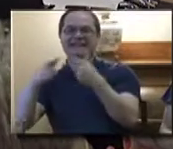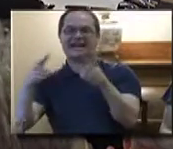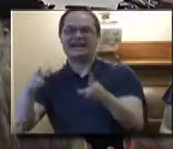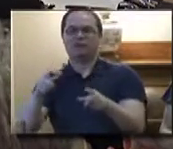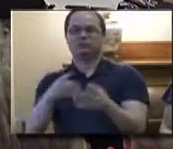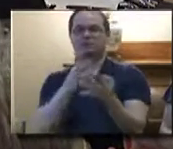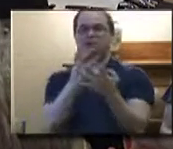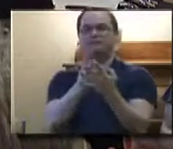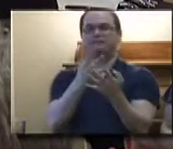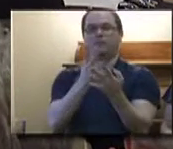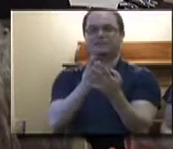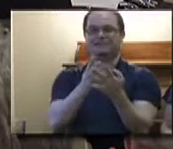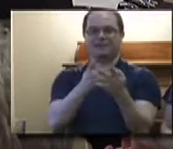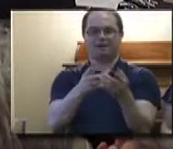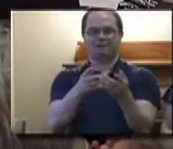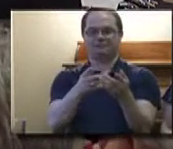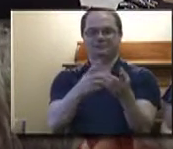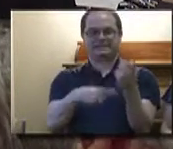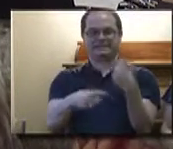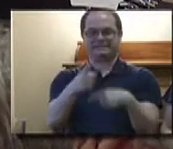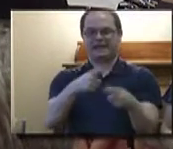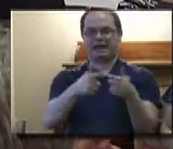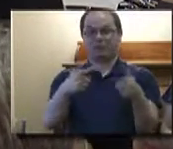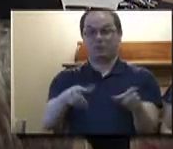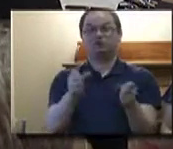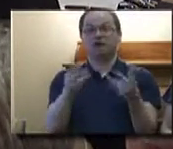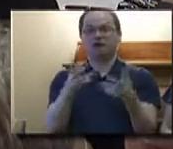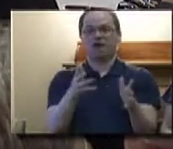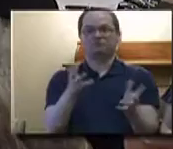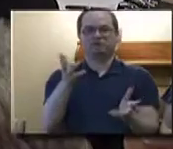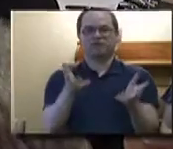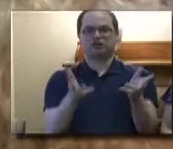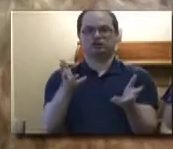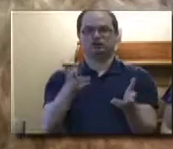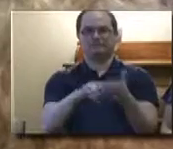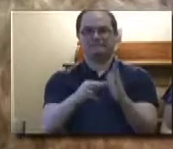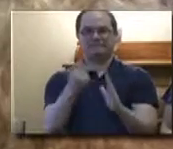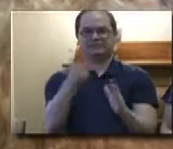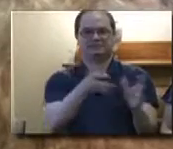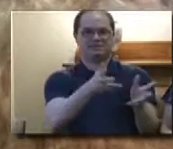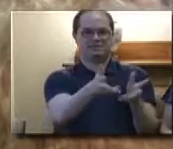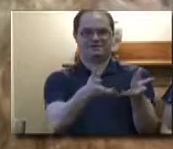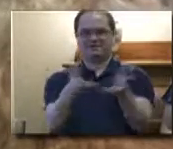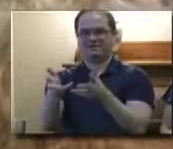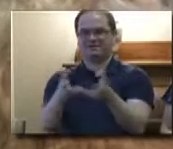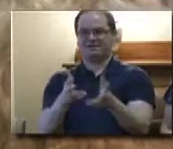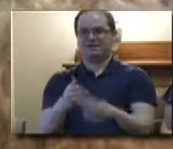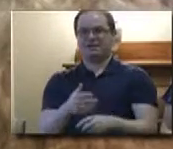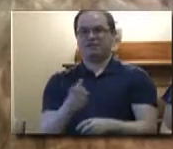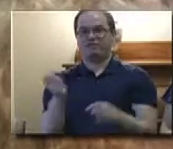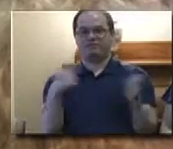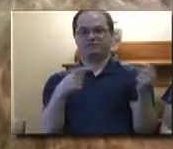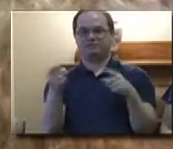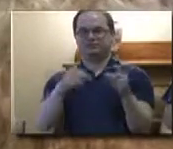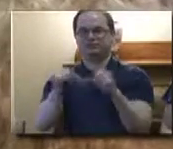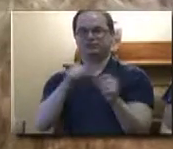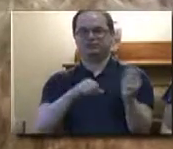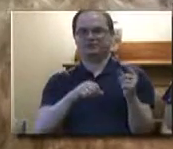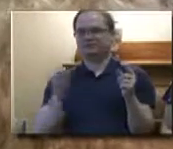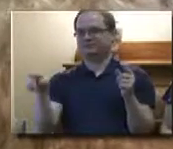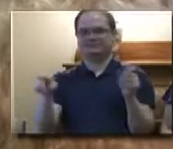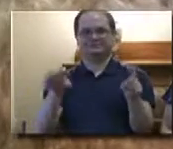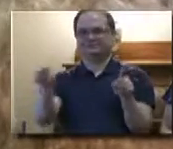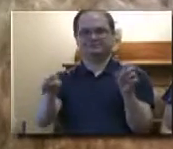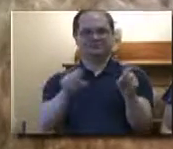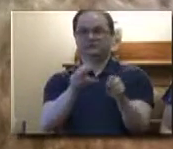sign language. I don't even know what it would be called, but I mean, they have a lot of signs that they're shooting to each other, and I